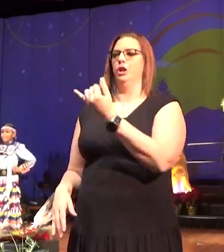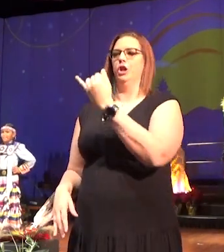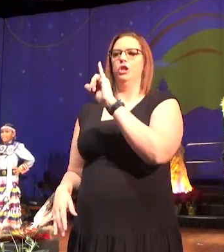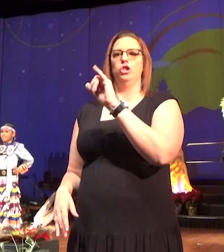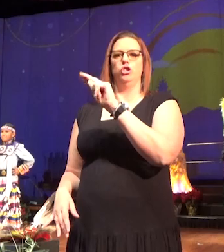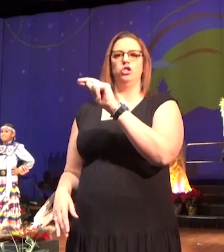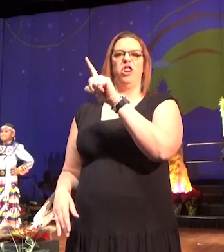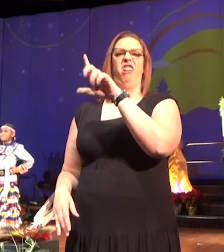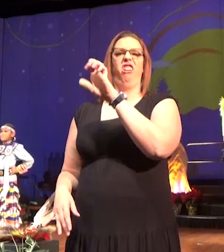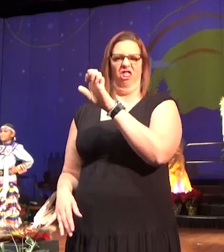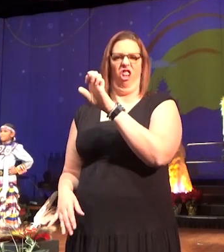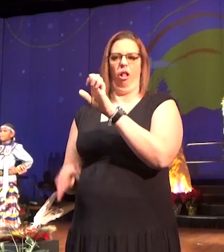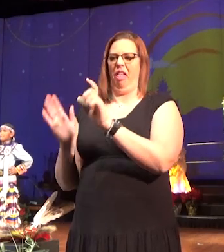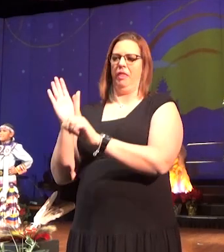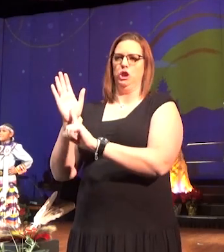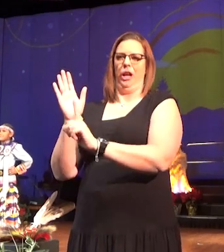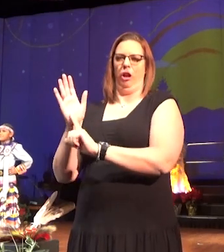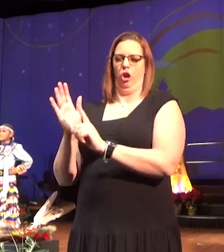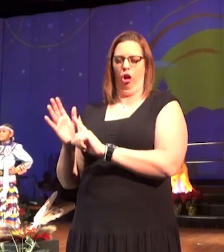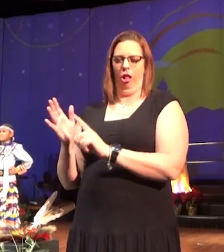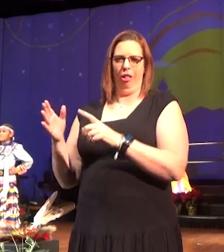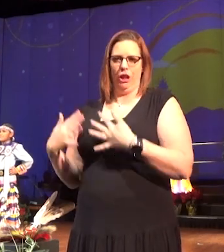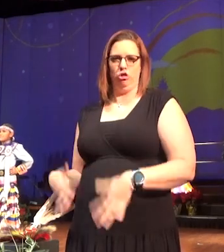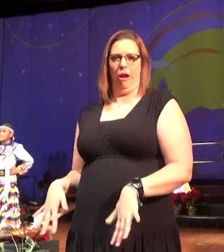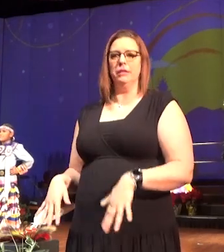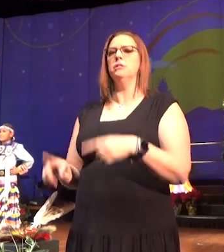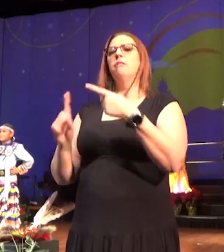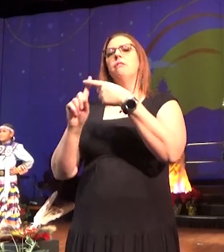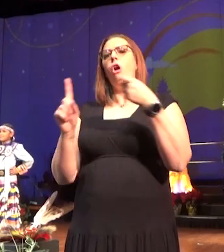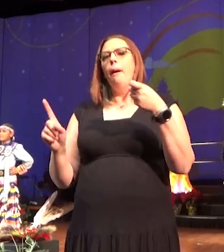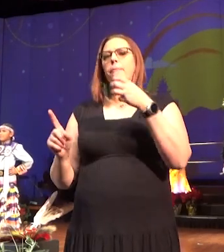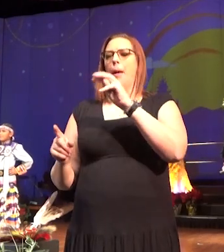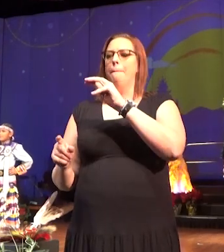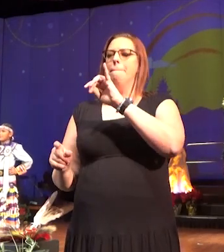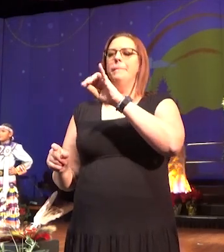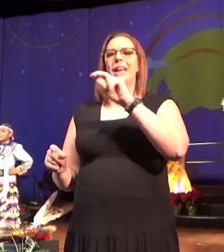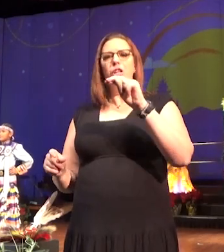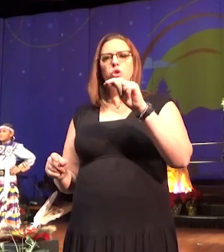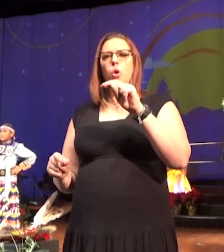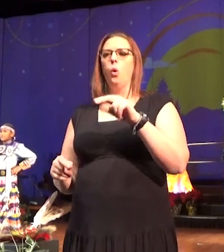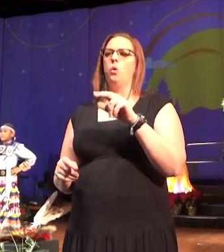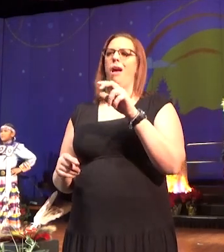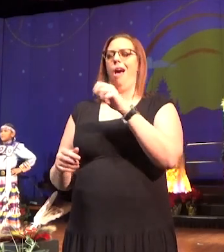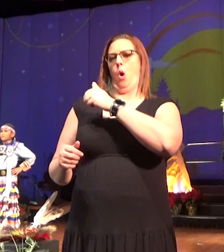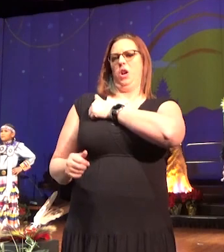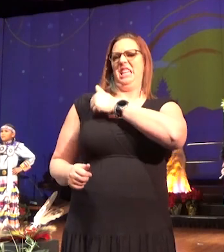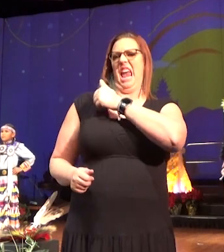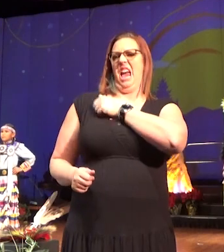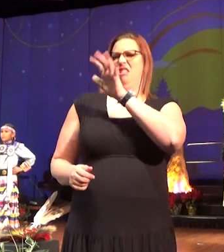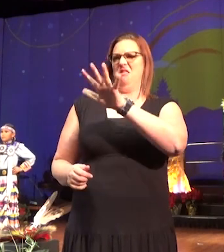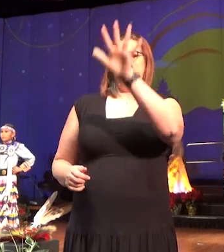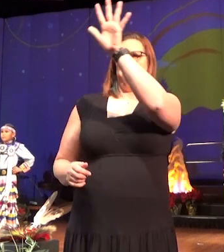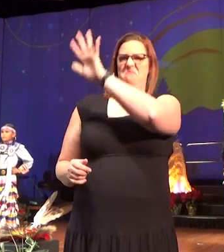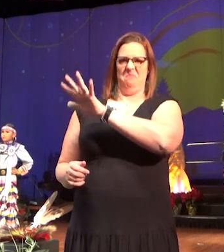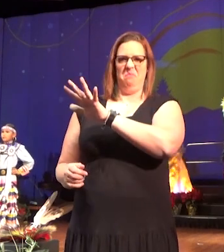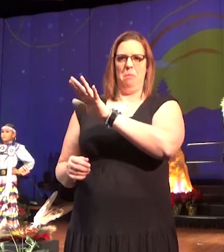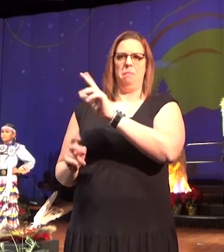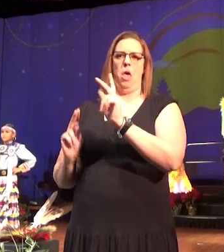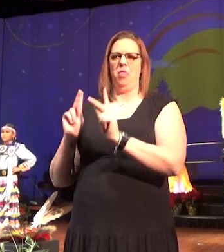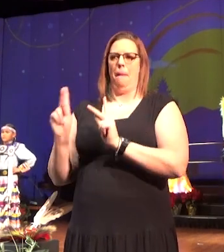dress, this comes from the Ojibwe people of Minnesota and Canada. And this style of dance and this